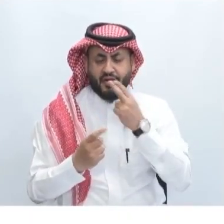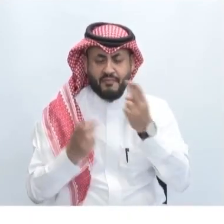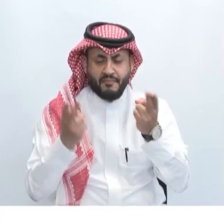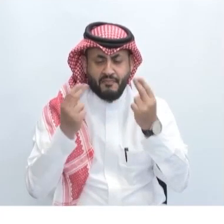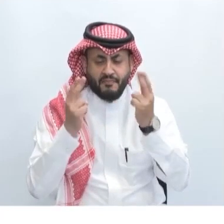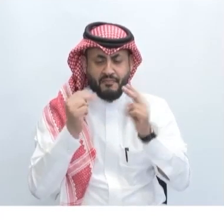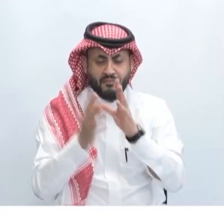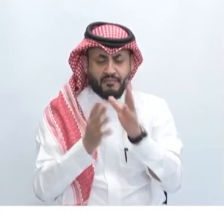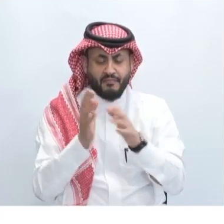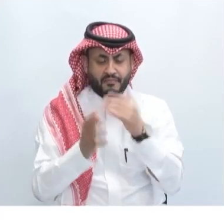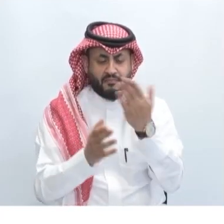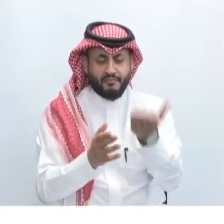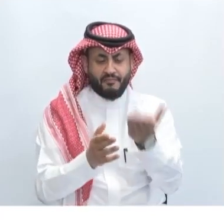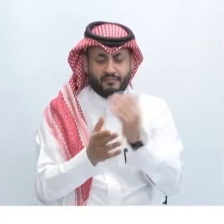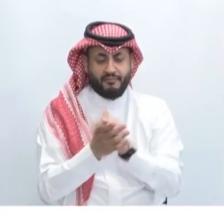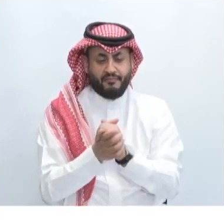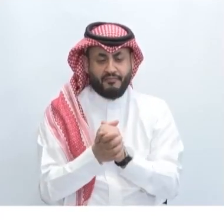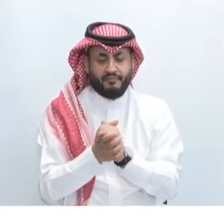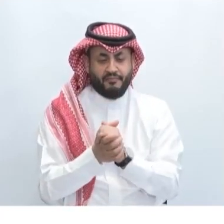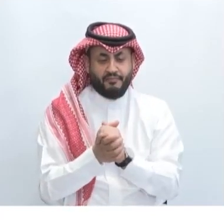conversation.